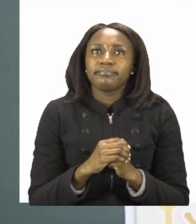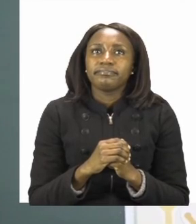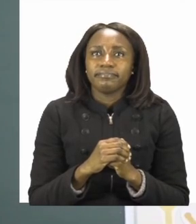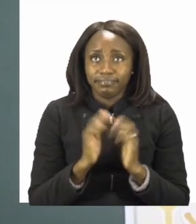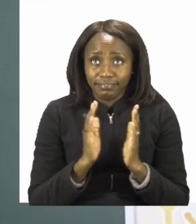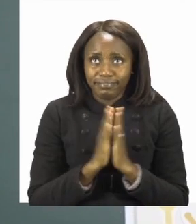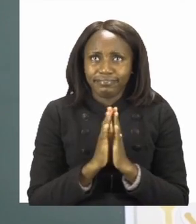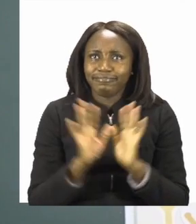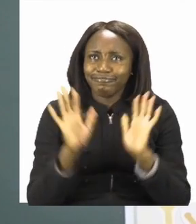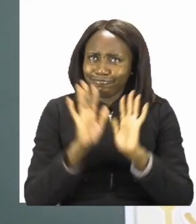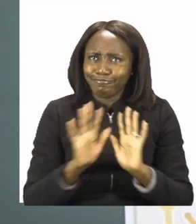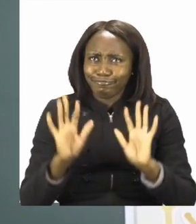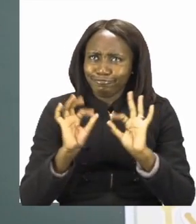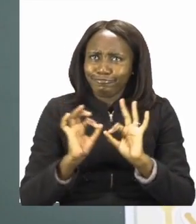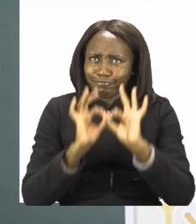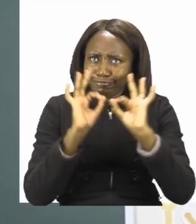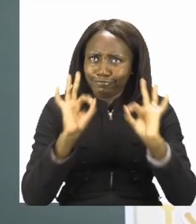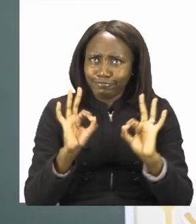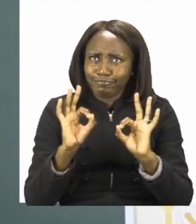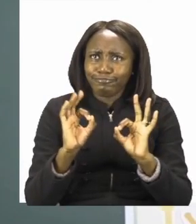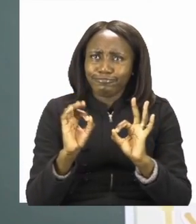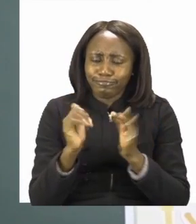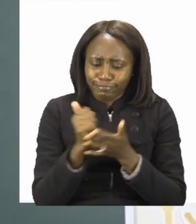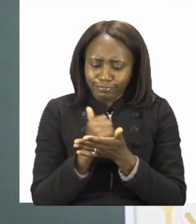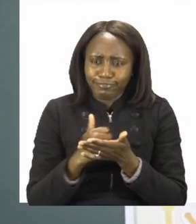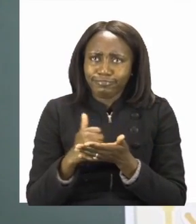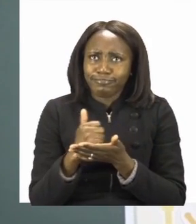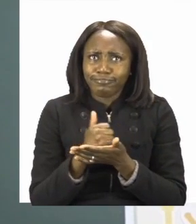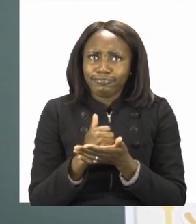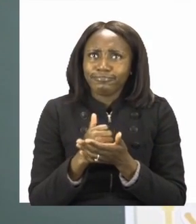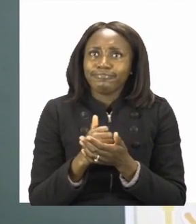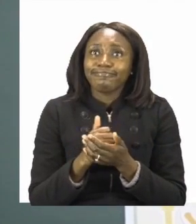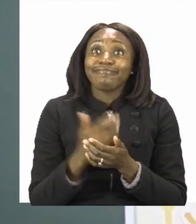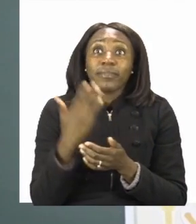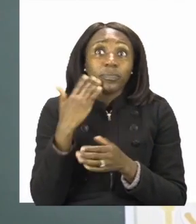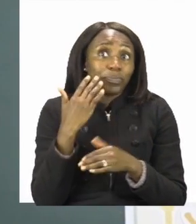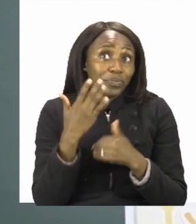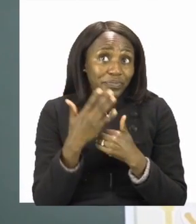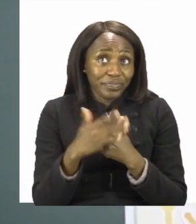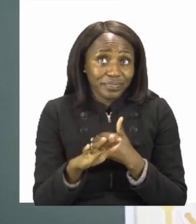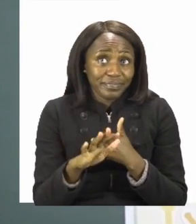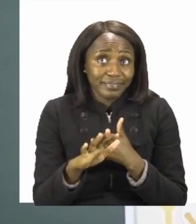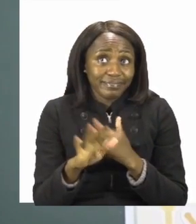inside the lines for each of the cars. When you're done with that one,